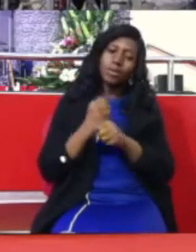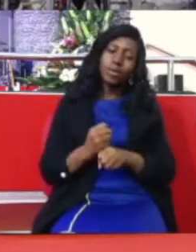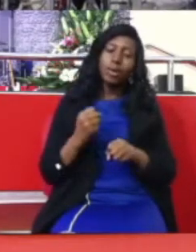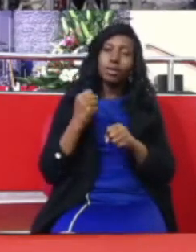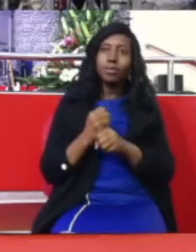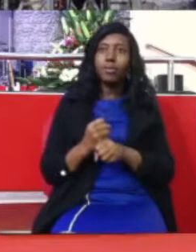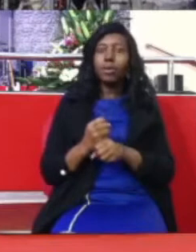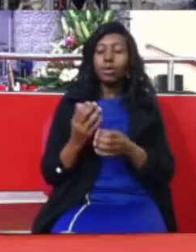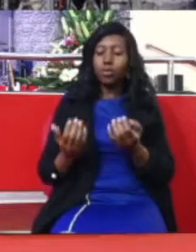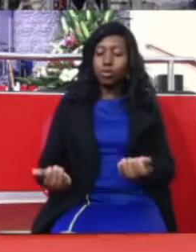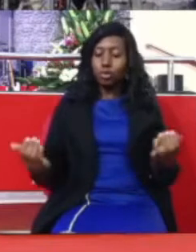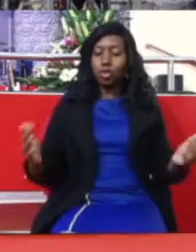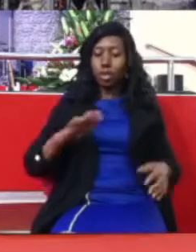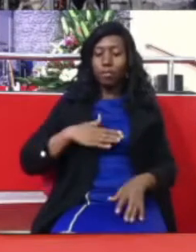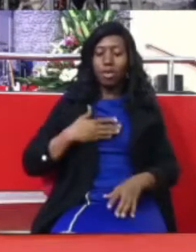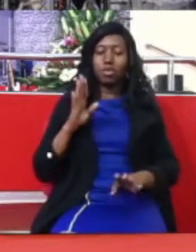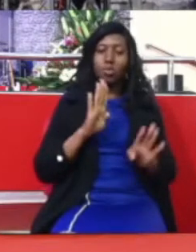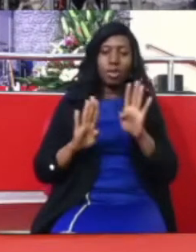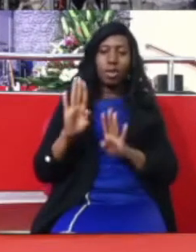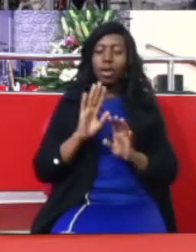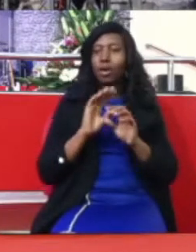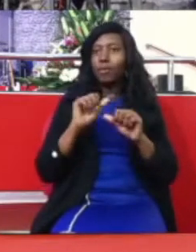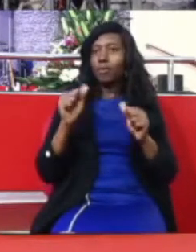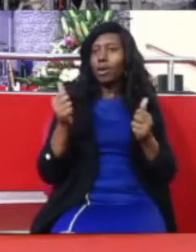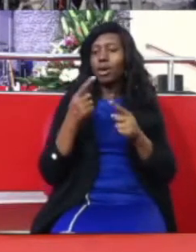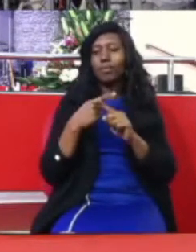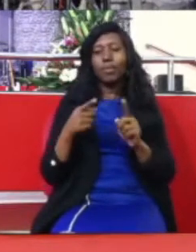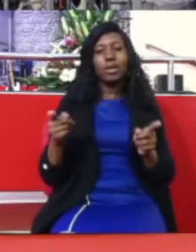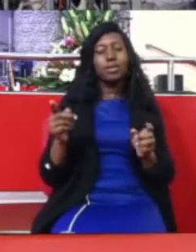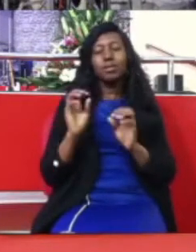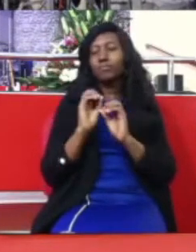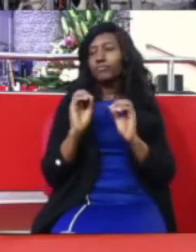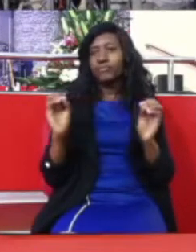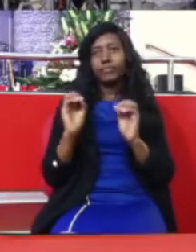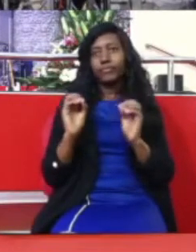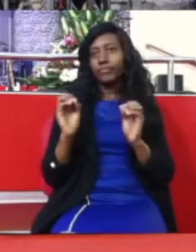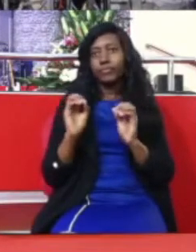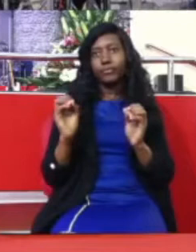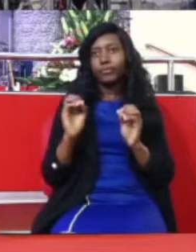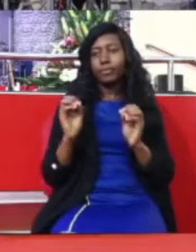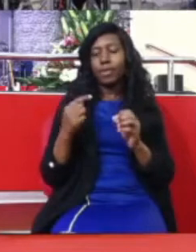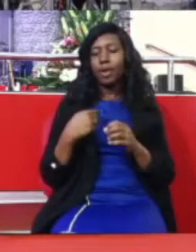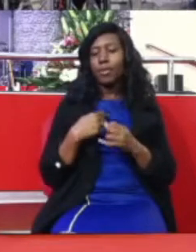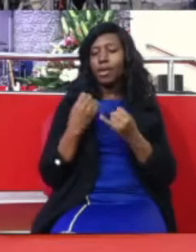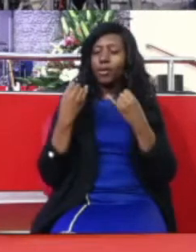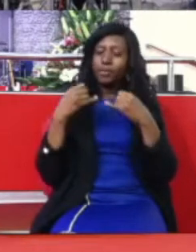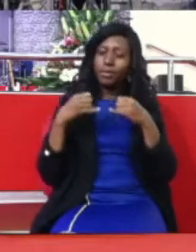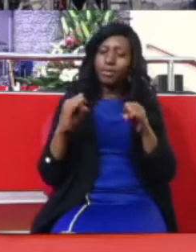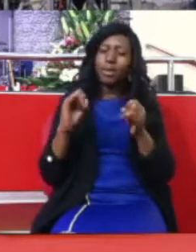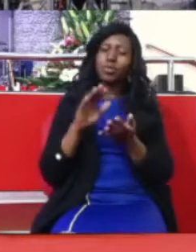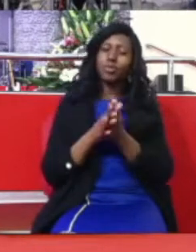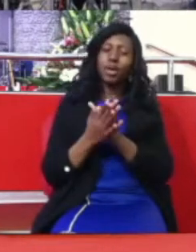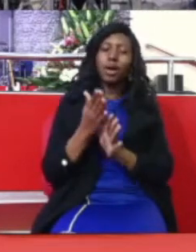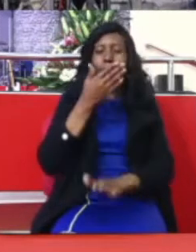have caught nothing. They are still haywire. I have tried being the best wife that